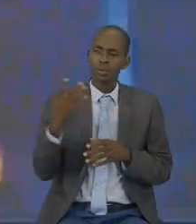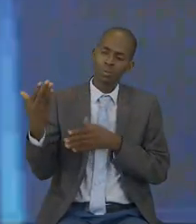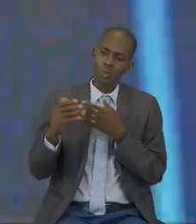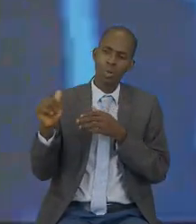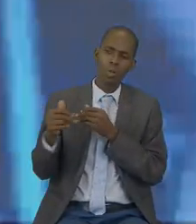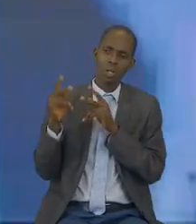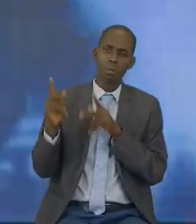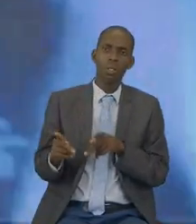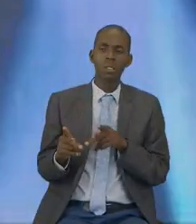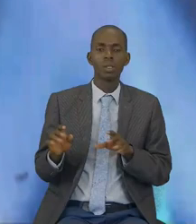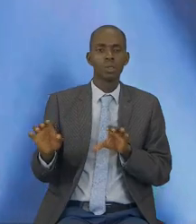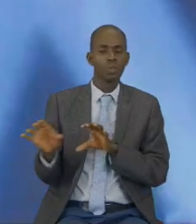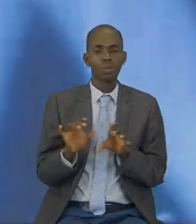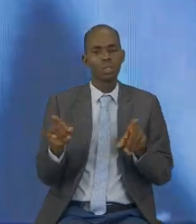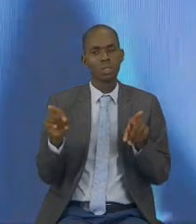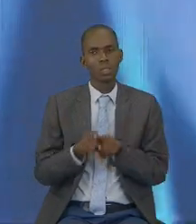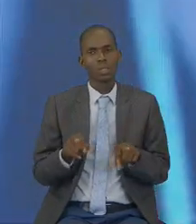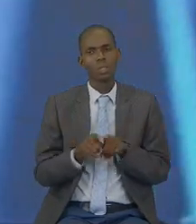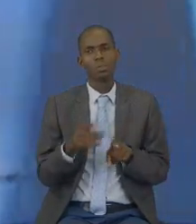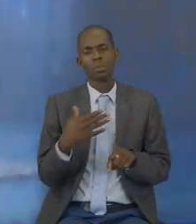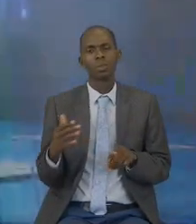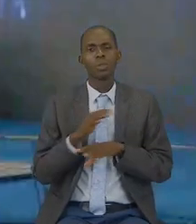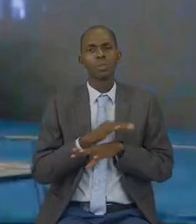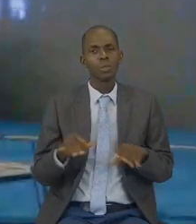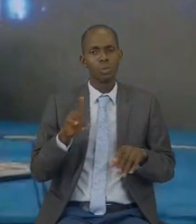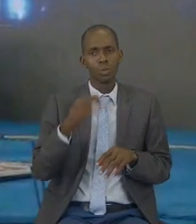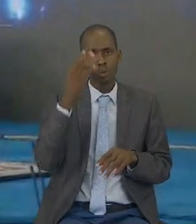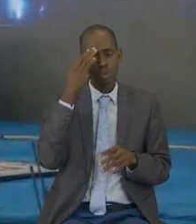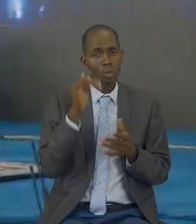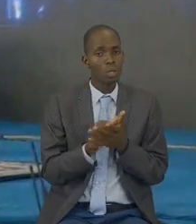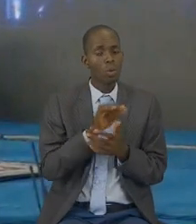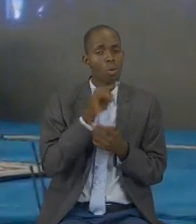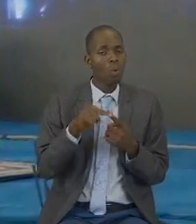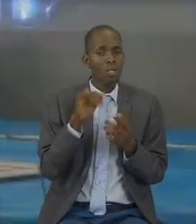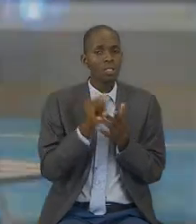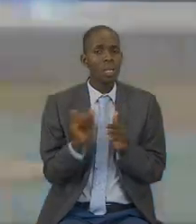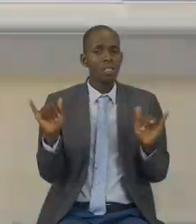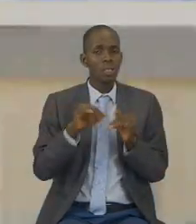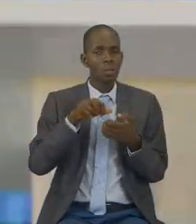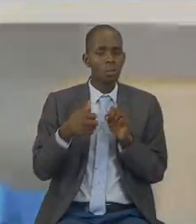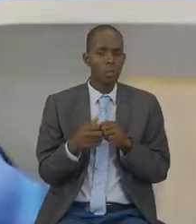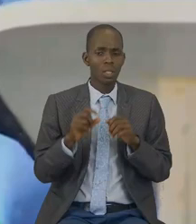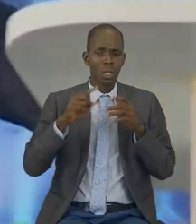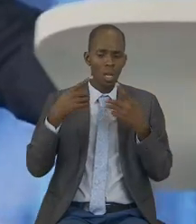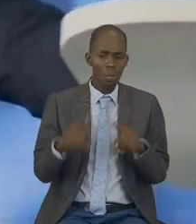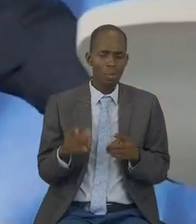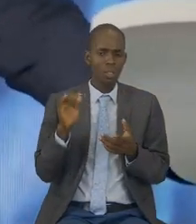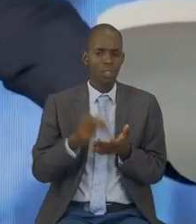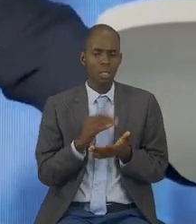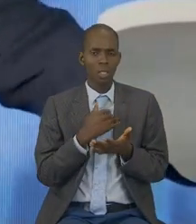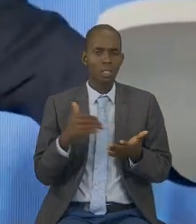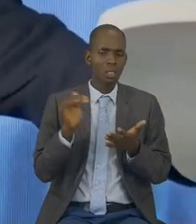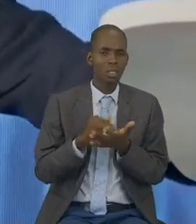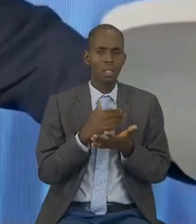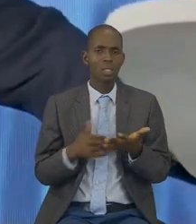They do the same thing, don't you know? When that same problem is coming over and over and